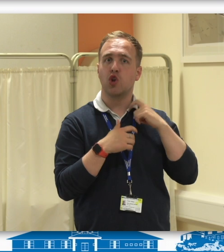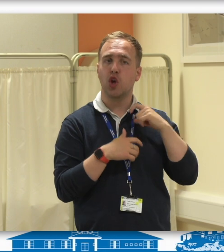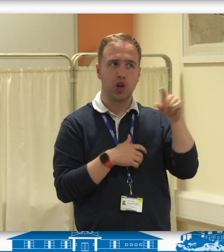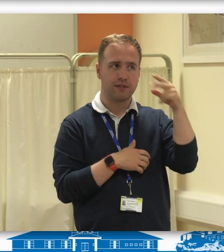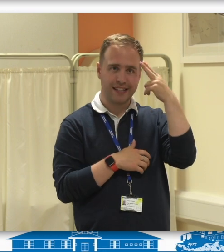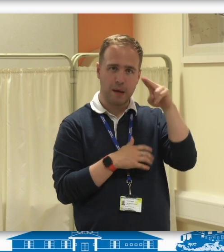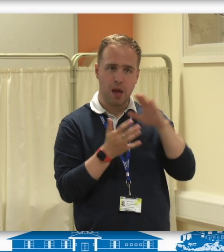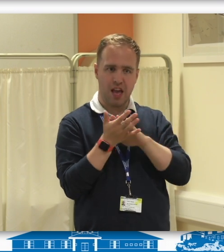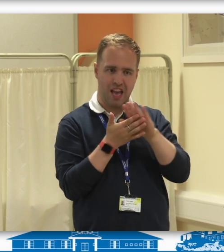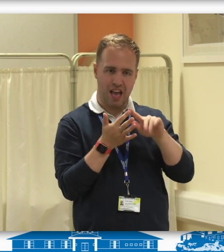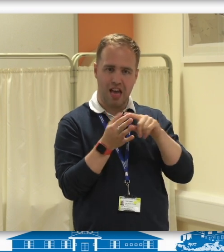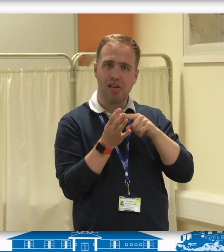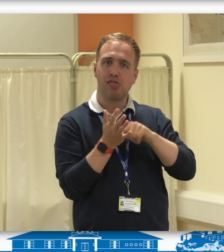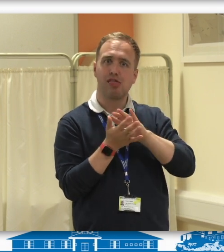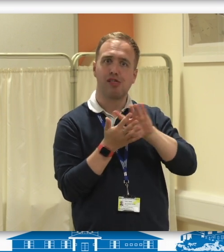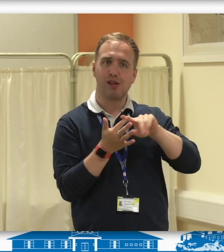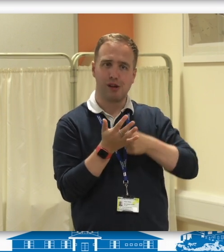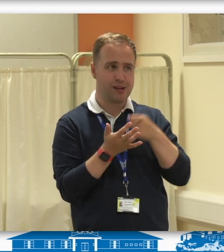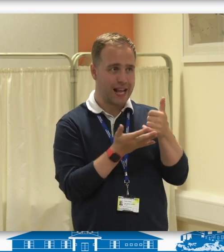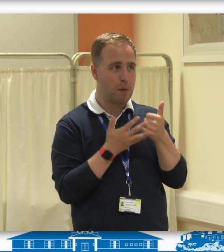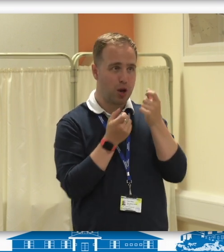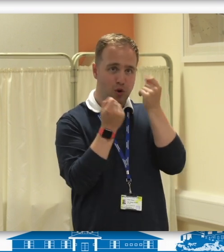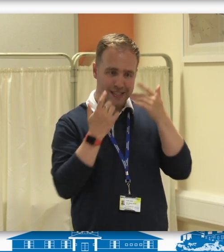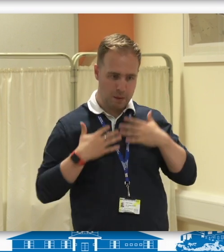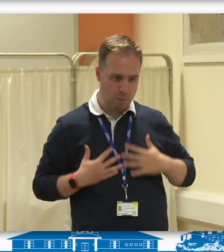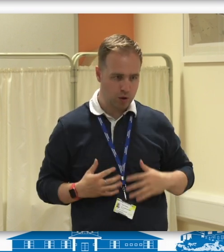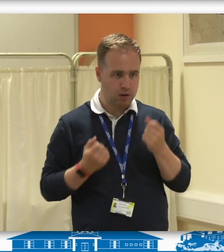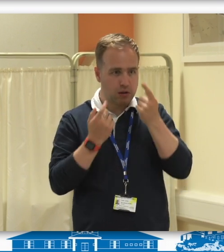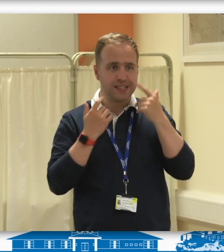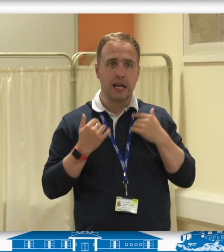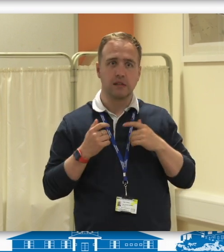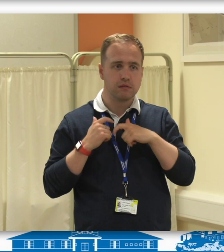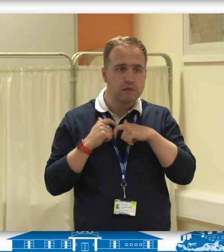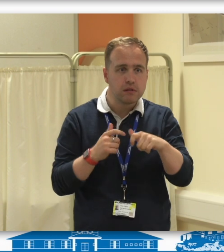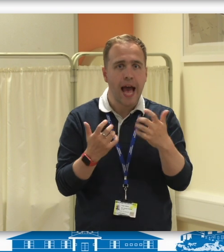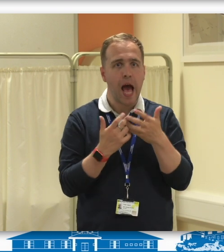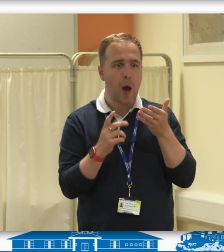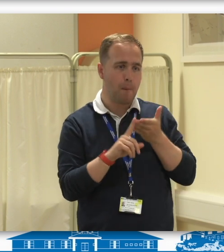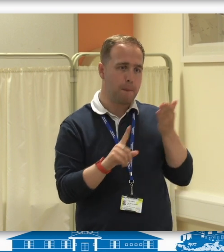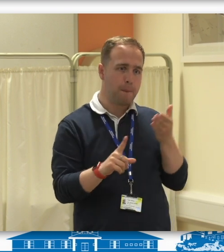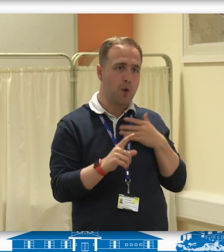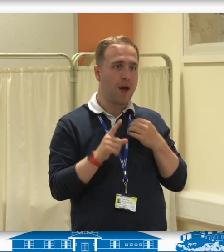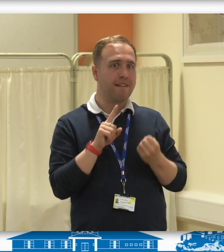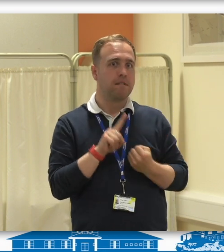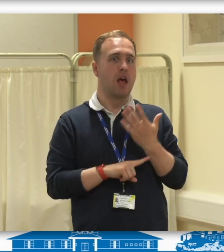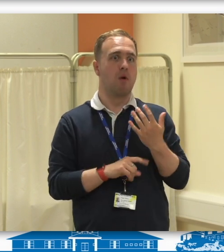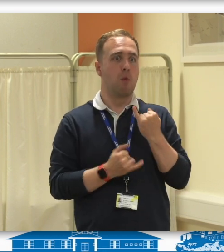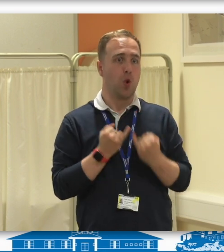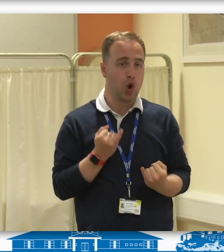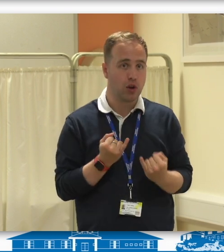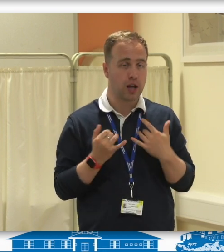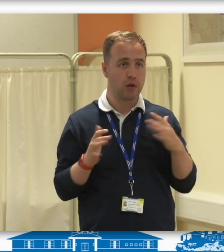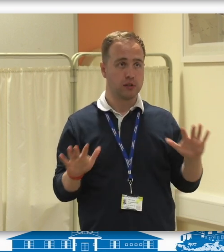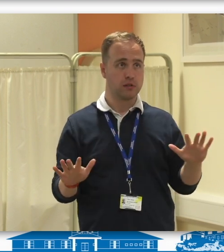me completely reframe how I understood my condition and my body. She taught me how to notice the early signs of a flare-up and take them